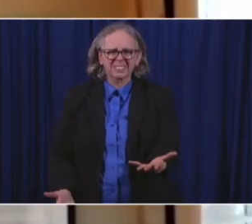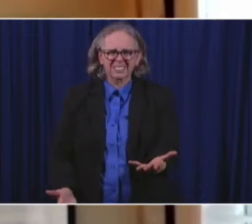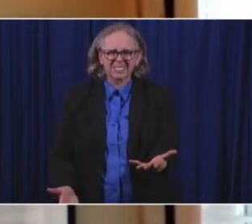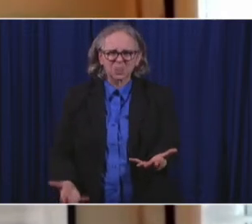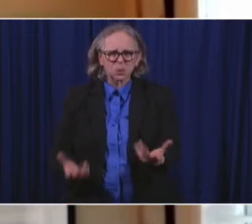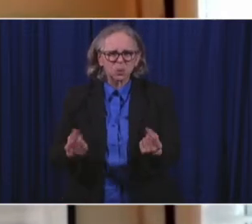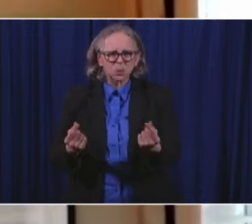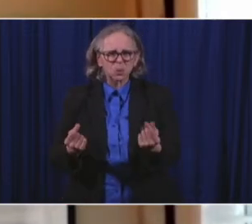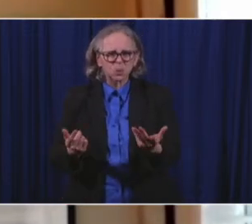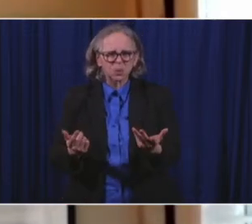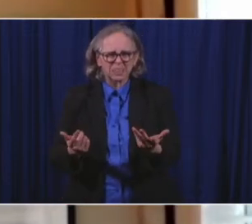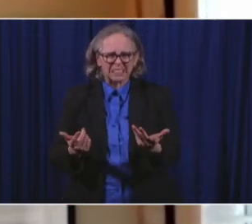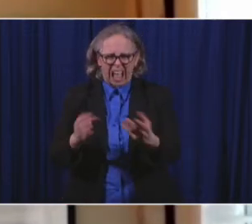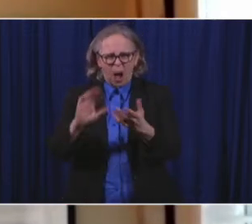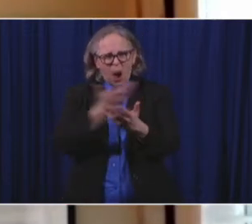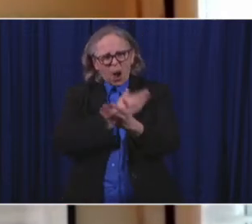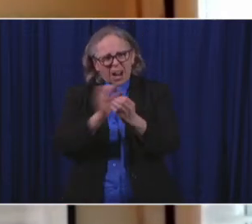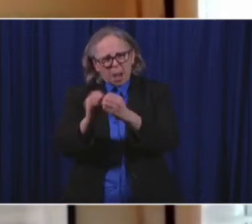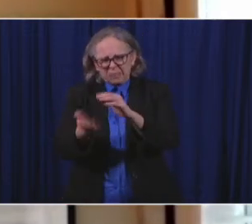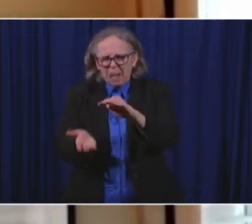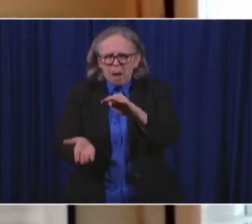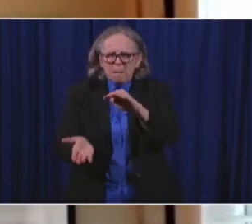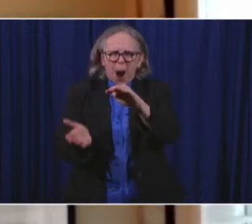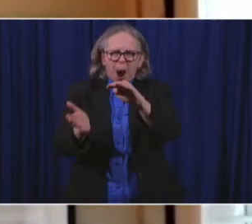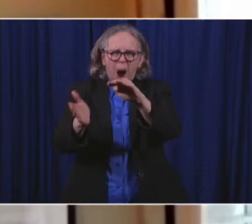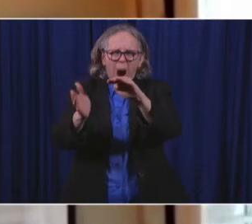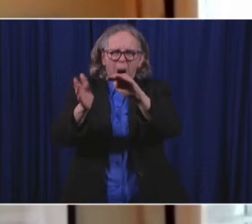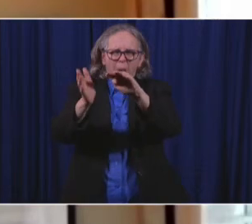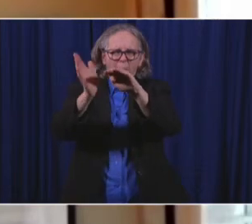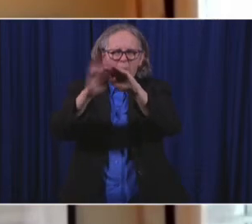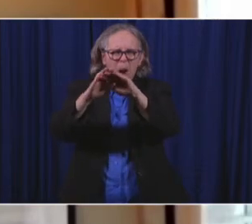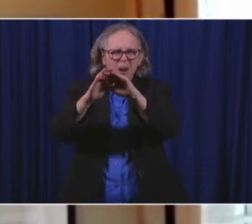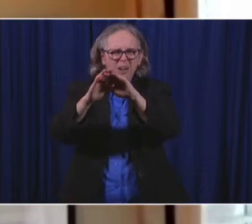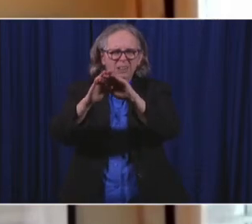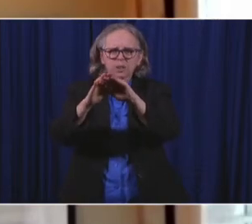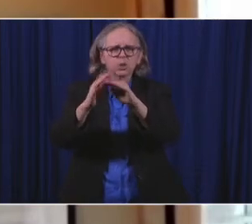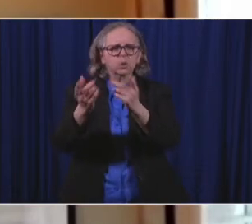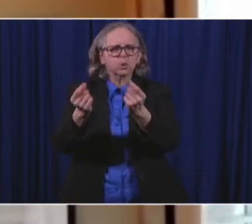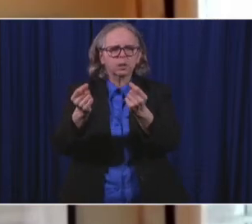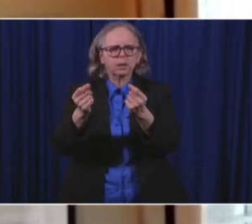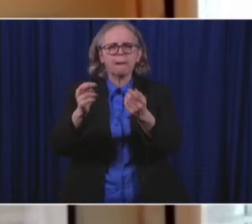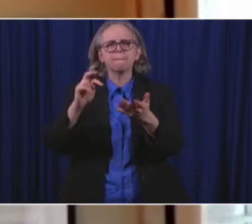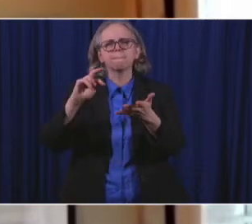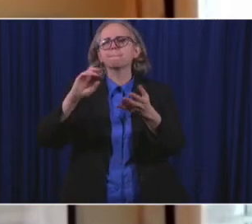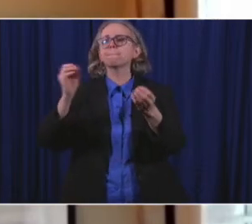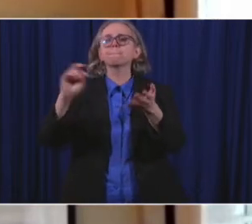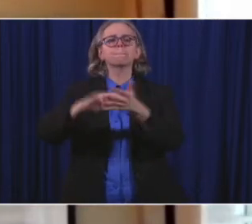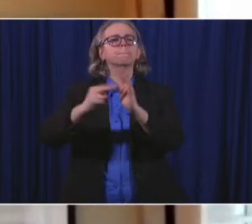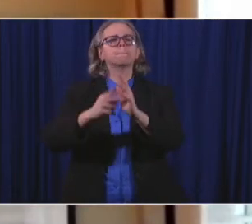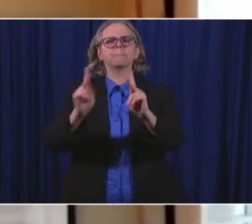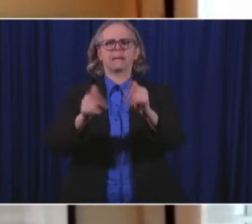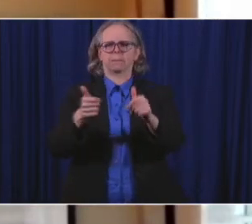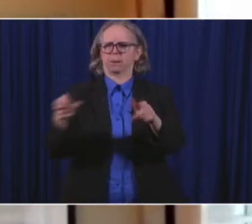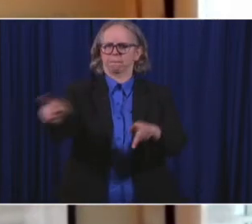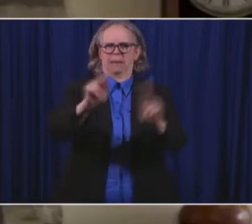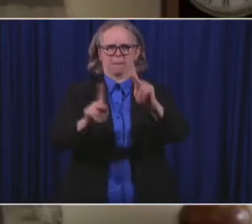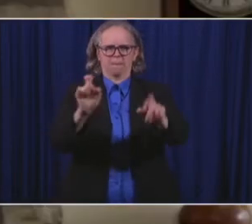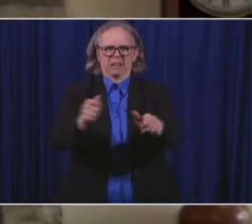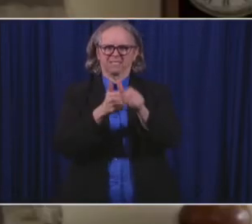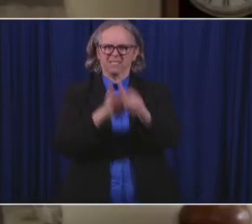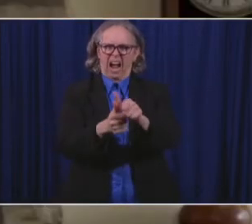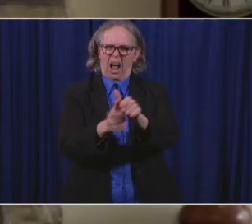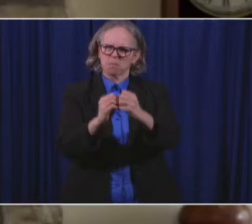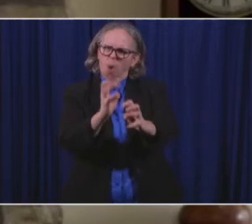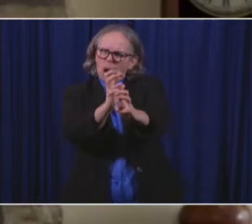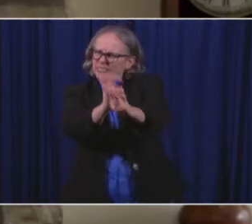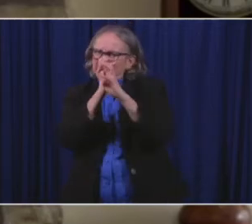indicated, we're going to need to go further if we're going to even get to a flattening.